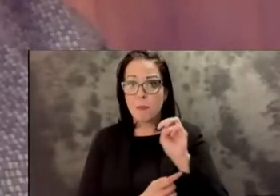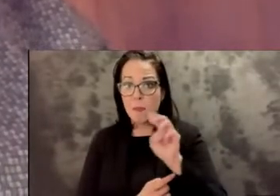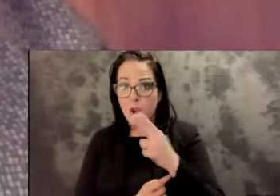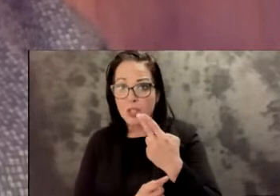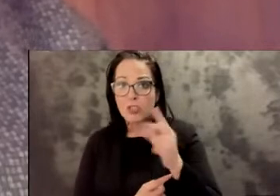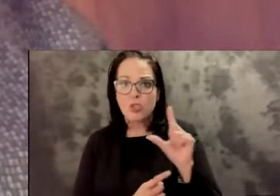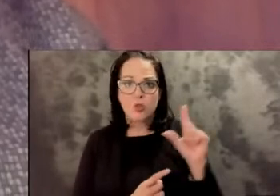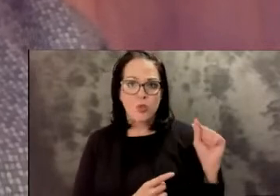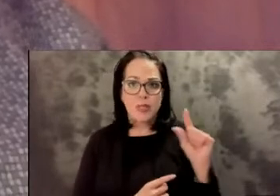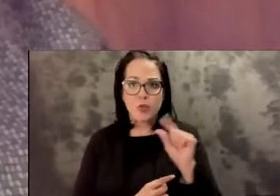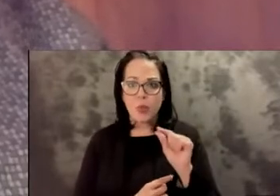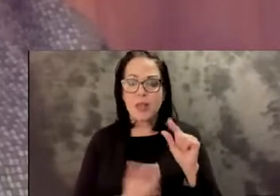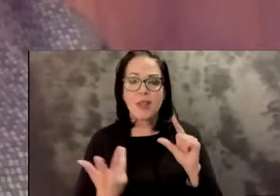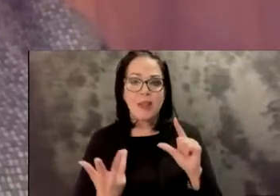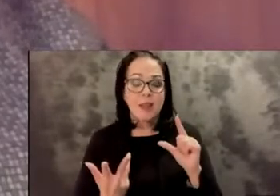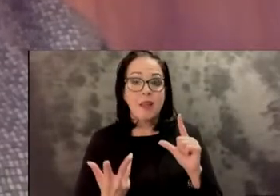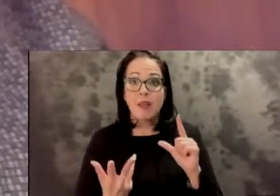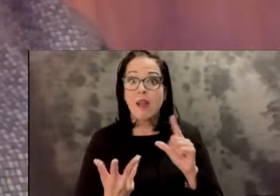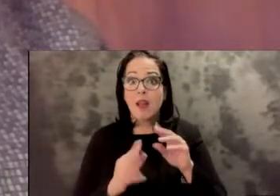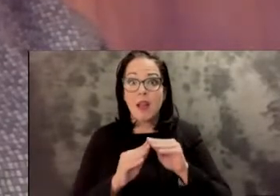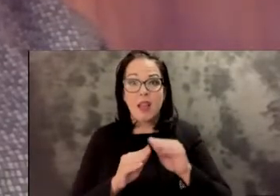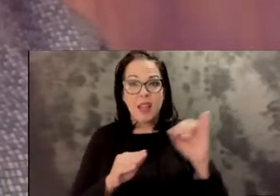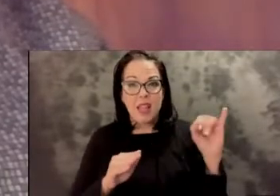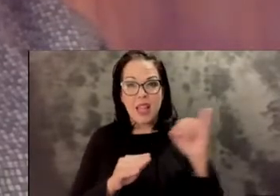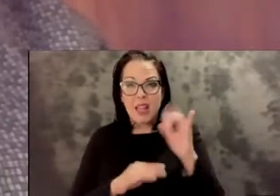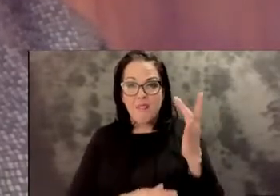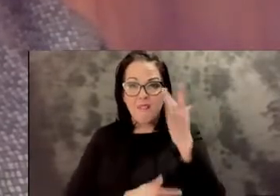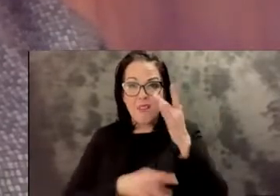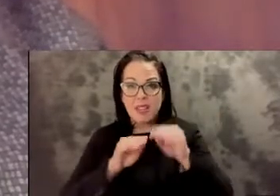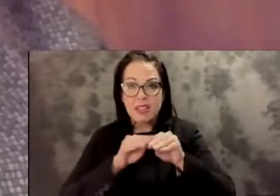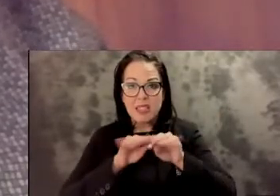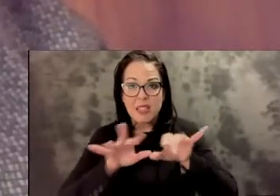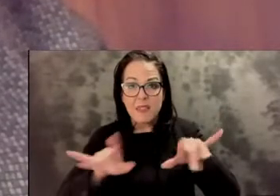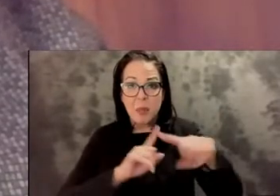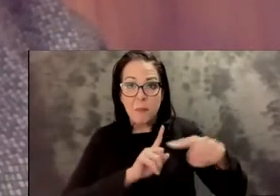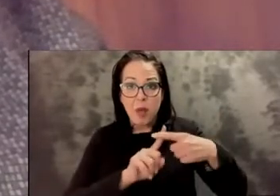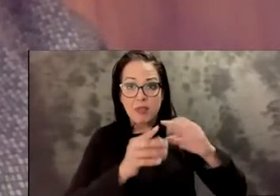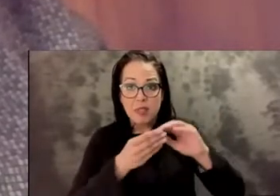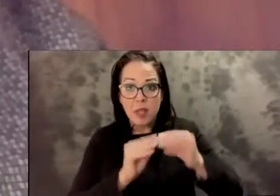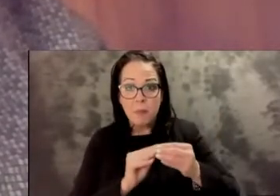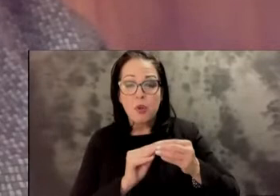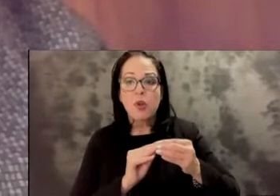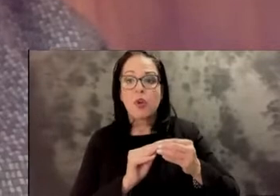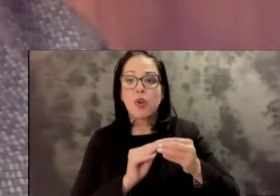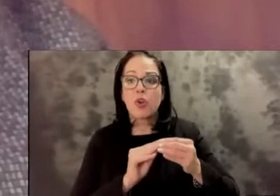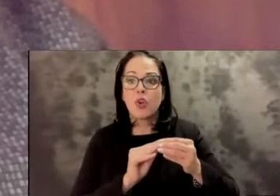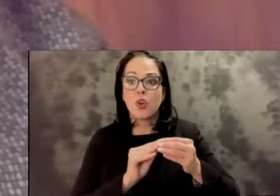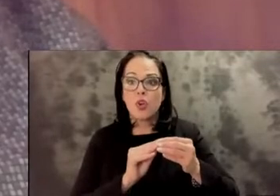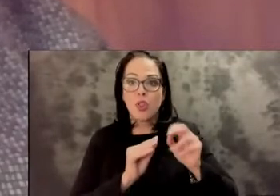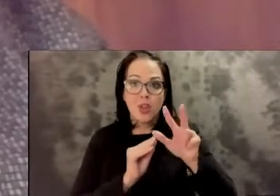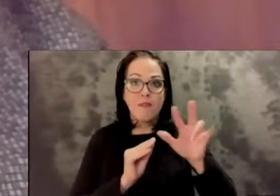2020, a infectivity positive rate of 35 to